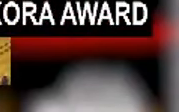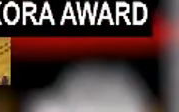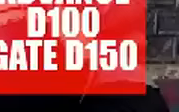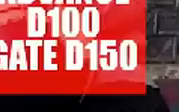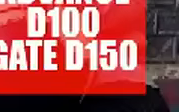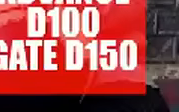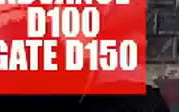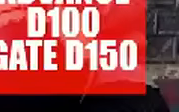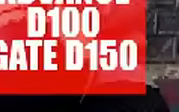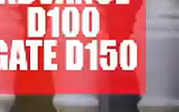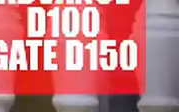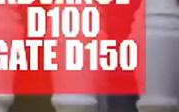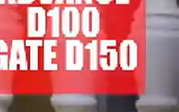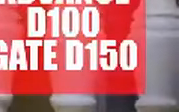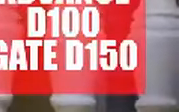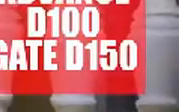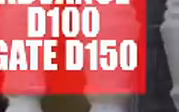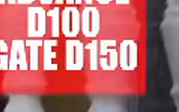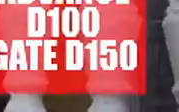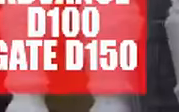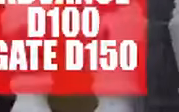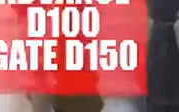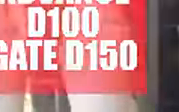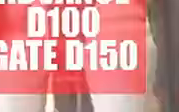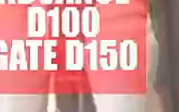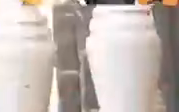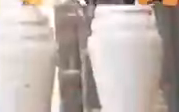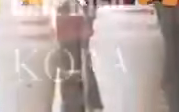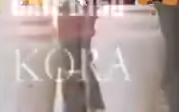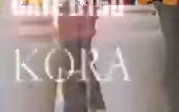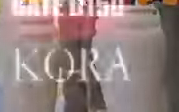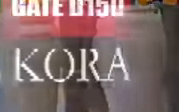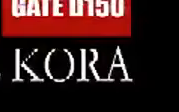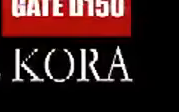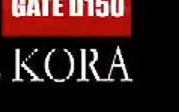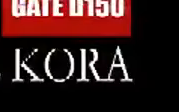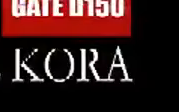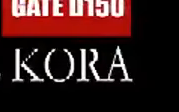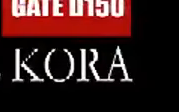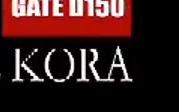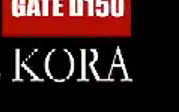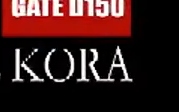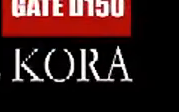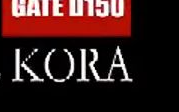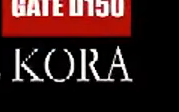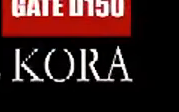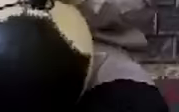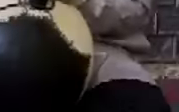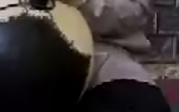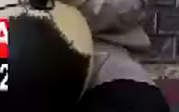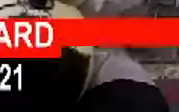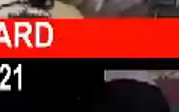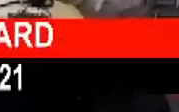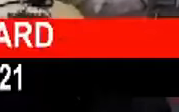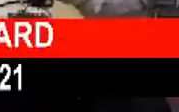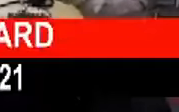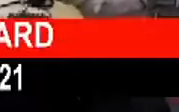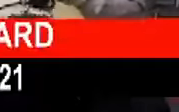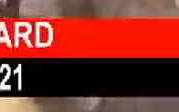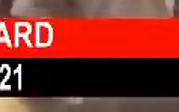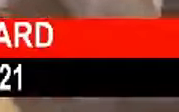ajaro tu fatu sonko bakaw koramansa ni aje ba kumbola tumbun ko to te salon ko dal ko lon lo sabu koramanke bi fenti baraka